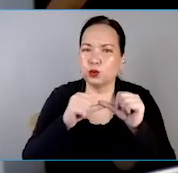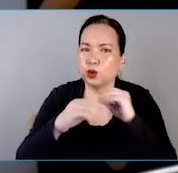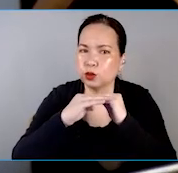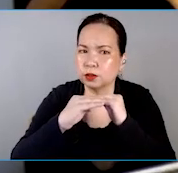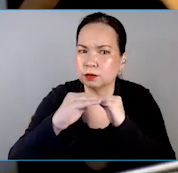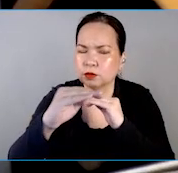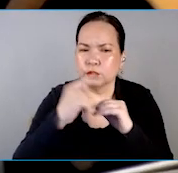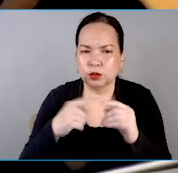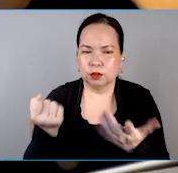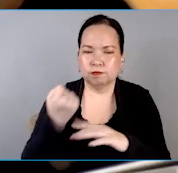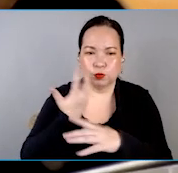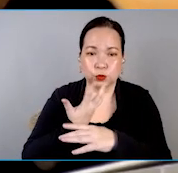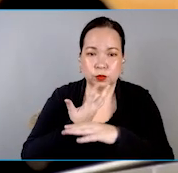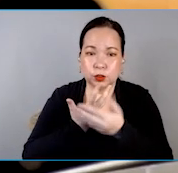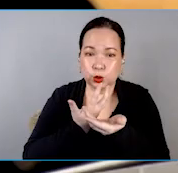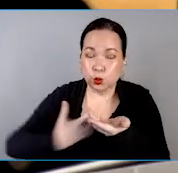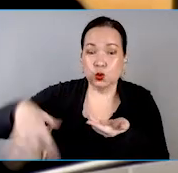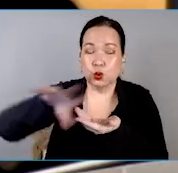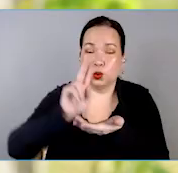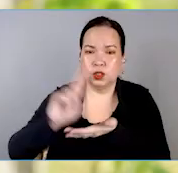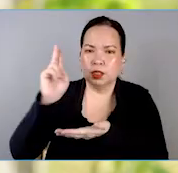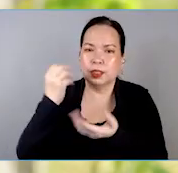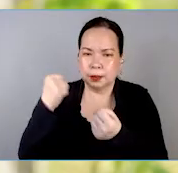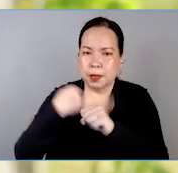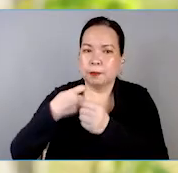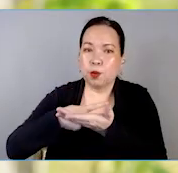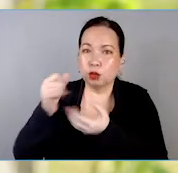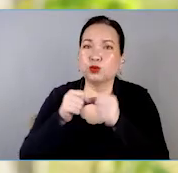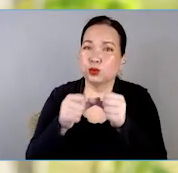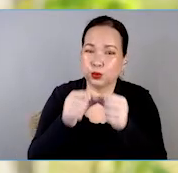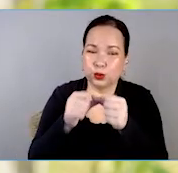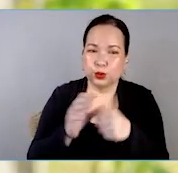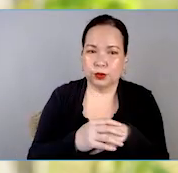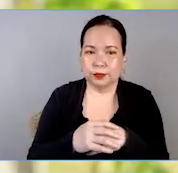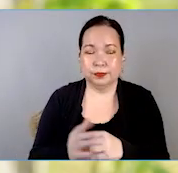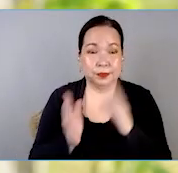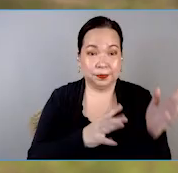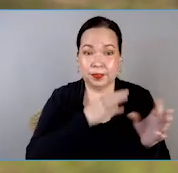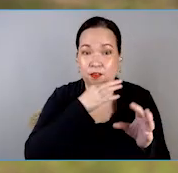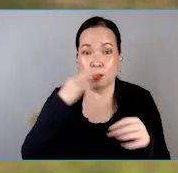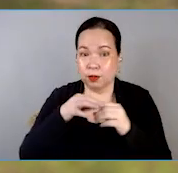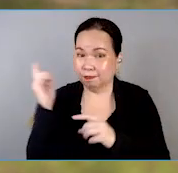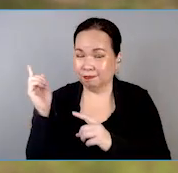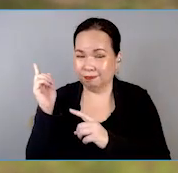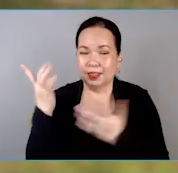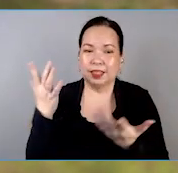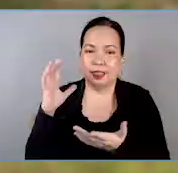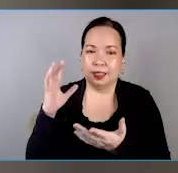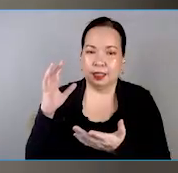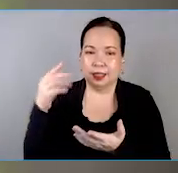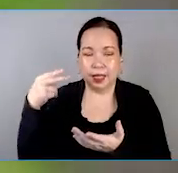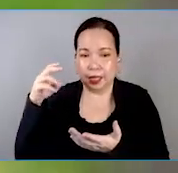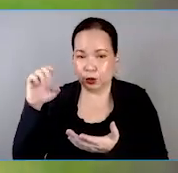Sorsogon State University could create a long-term extension project. For farmers like Hector and Fatima, the numbers that were